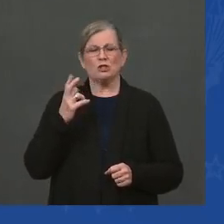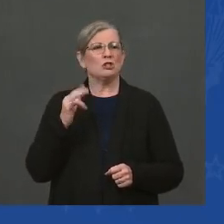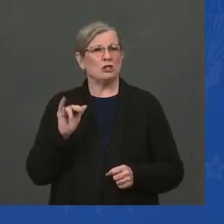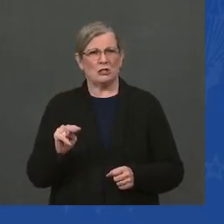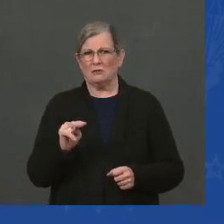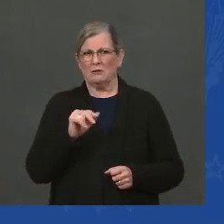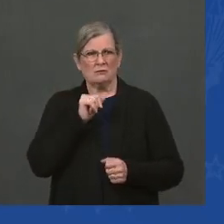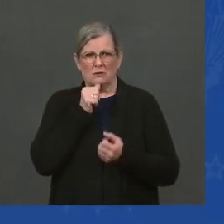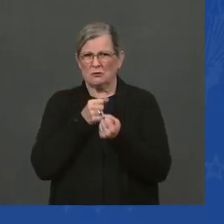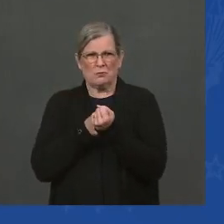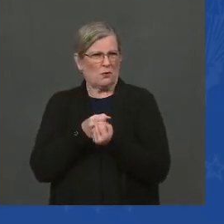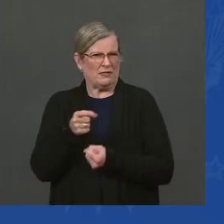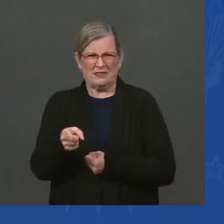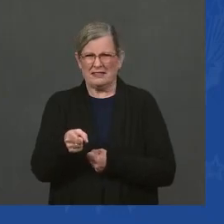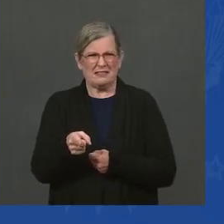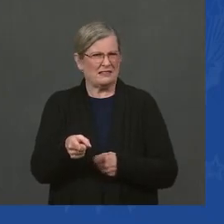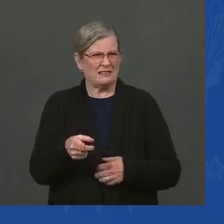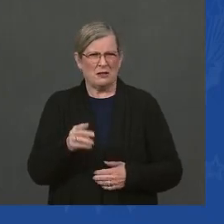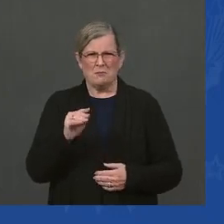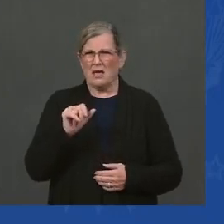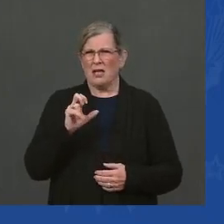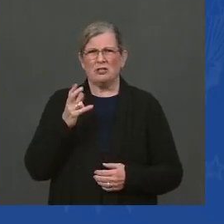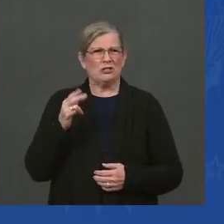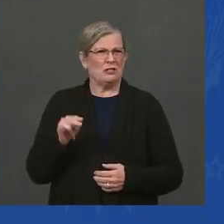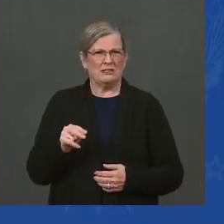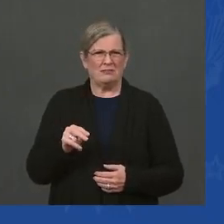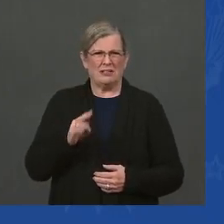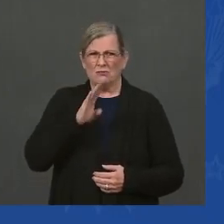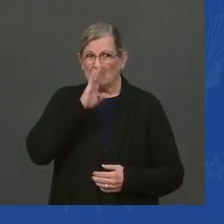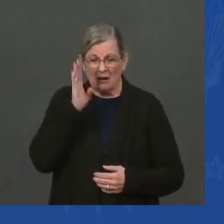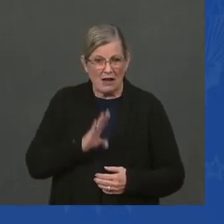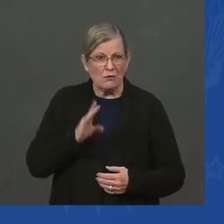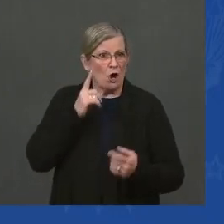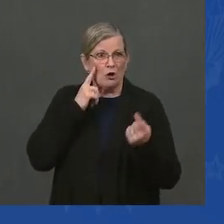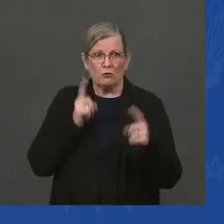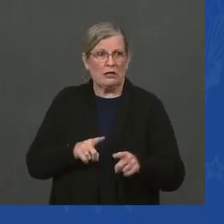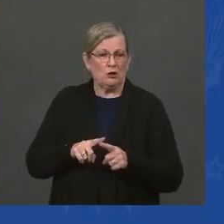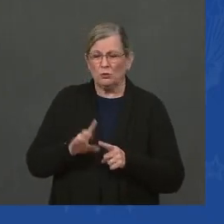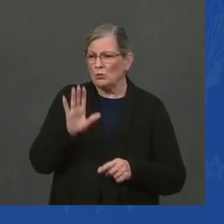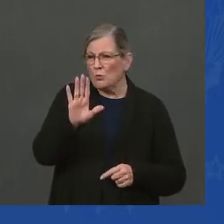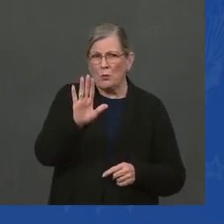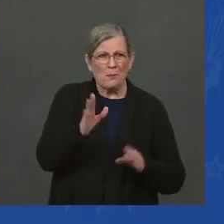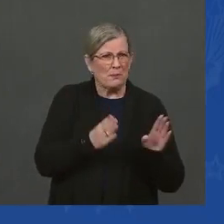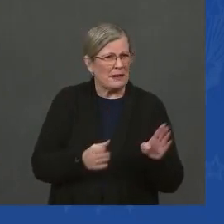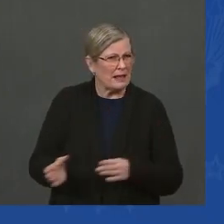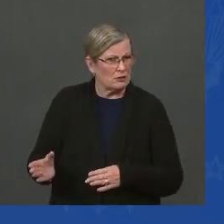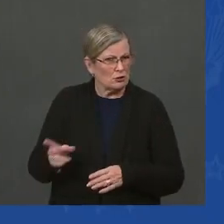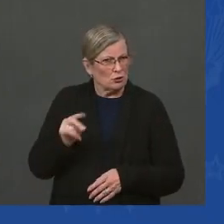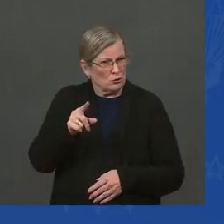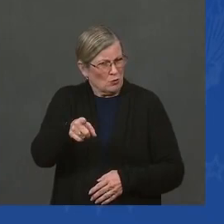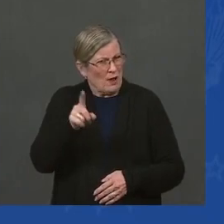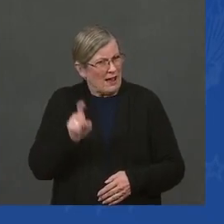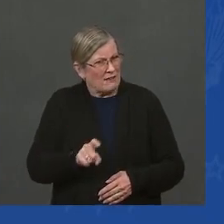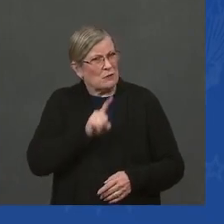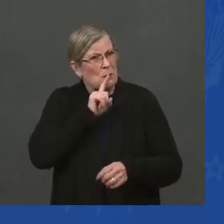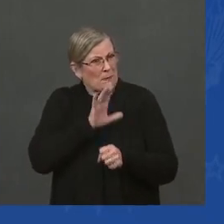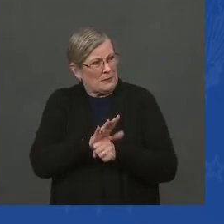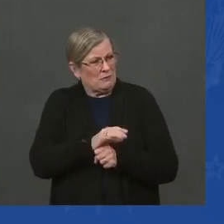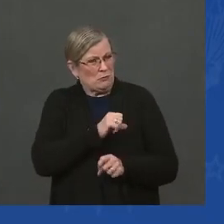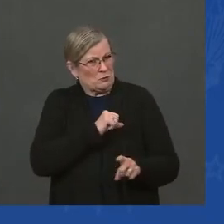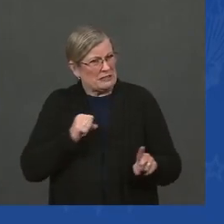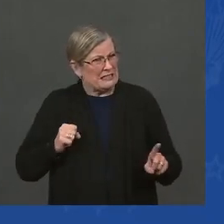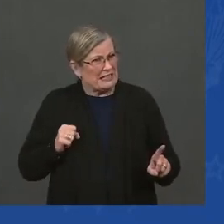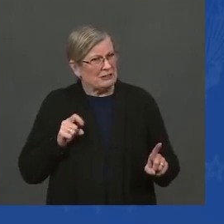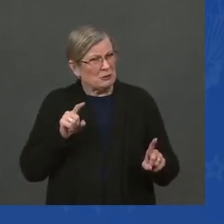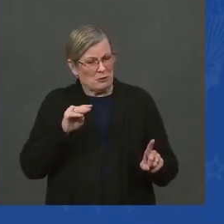the framework. So do you have a specific commitment from Senator Manchin to support your Build Back Better bill, yes or no?